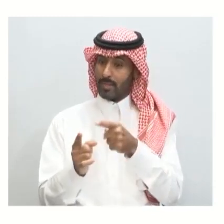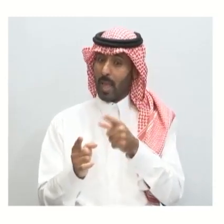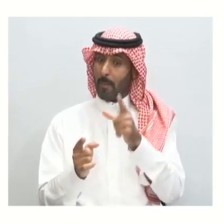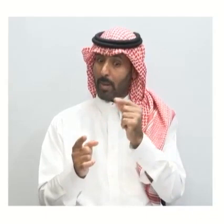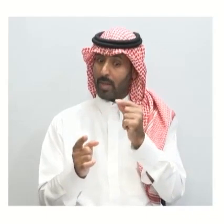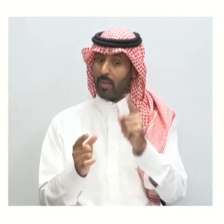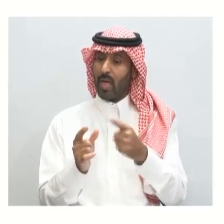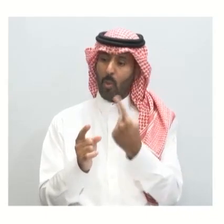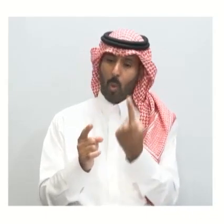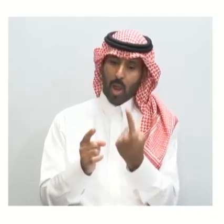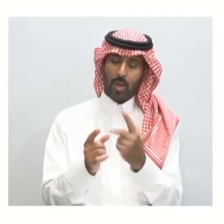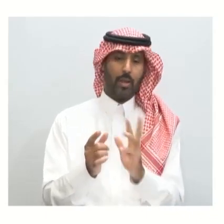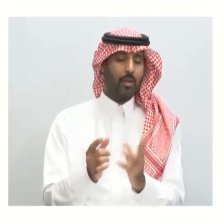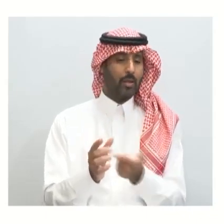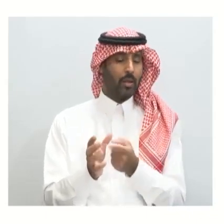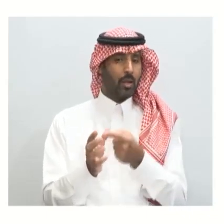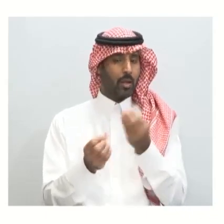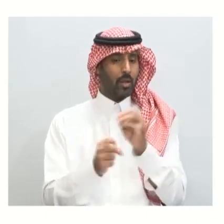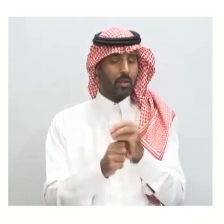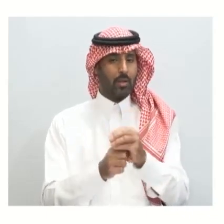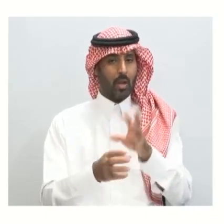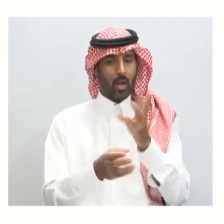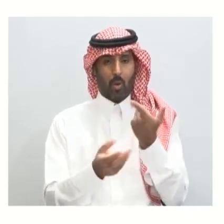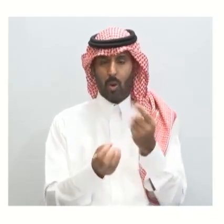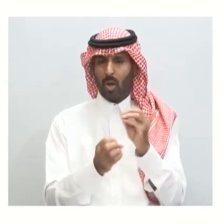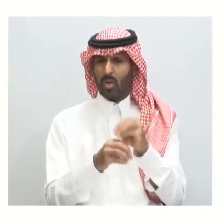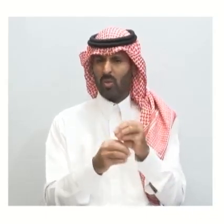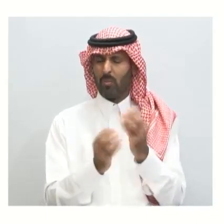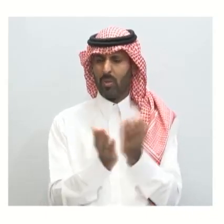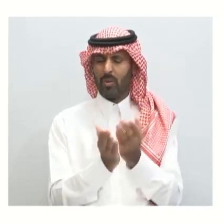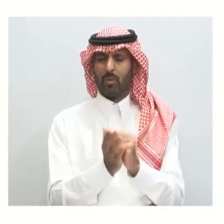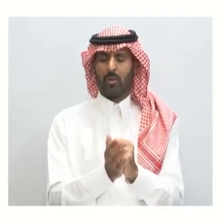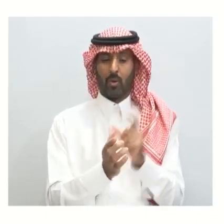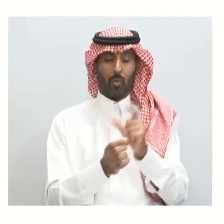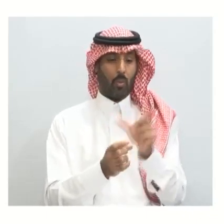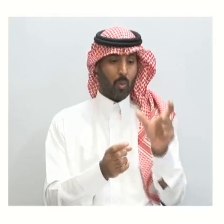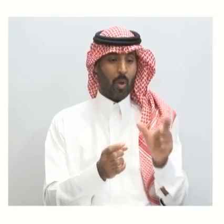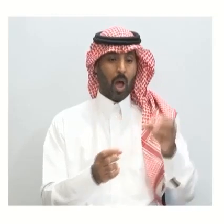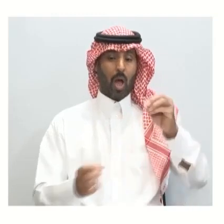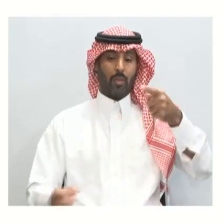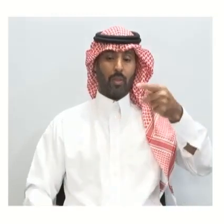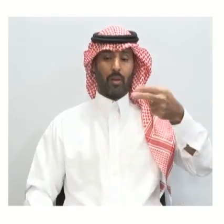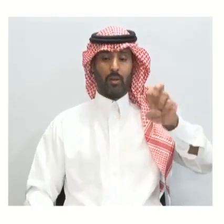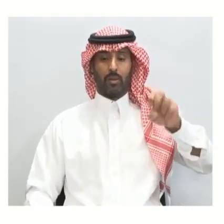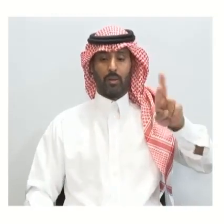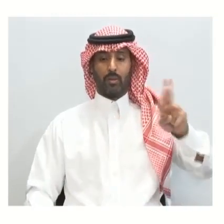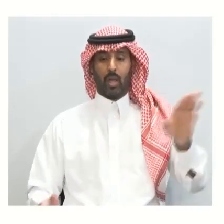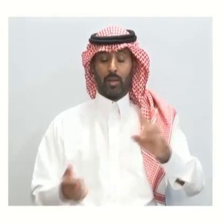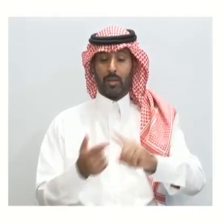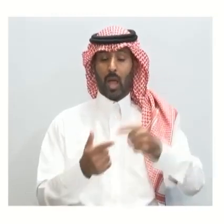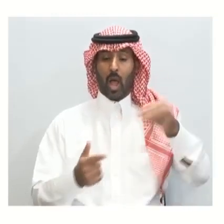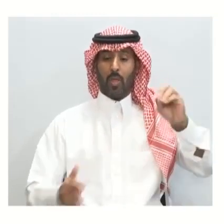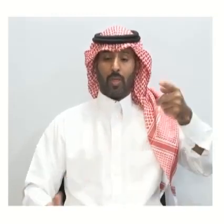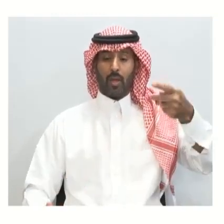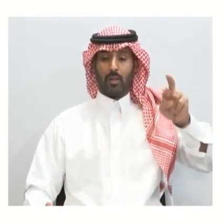thing. We studied lots of things, actually. We studied the word others, and other and another, the